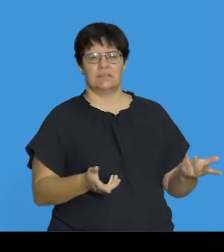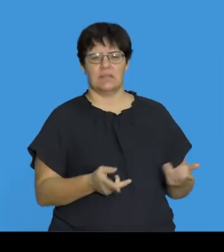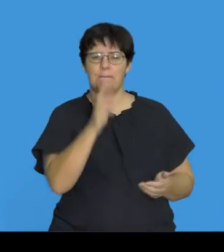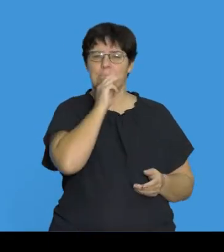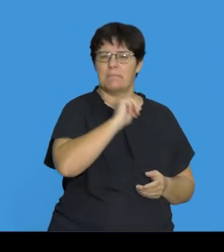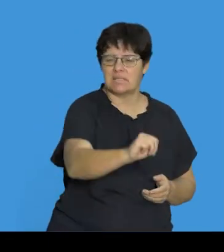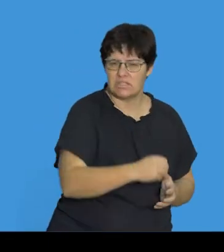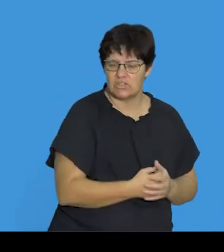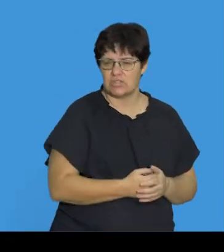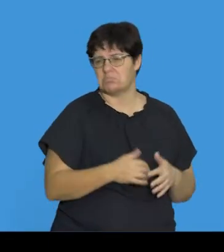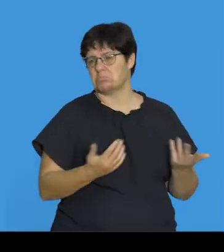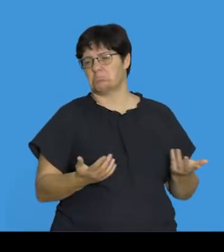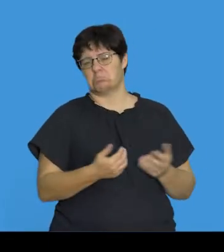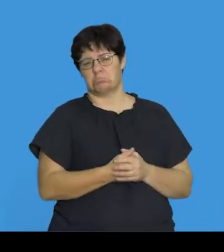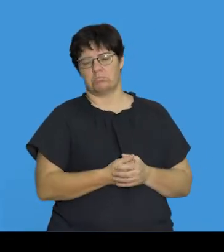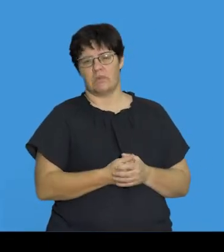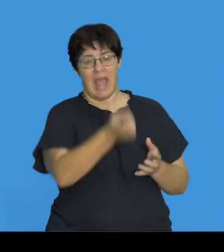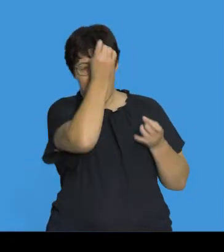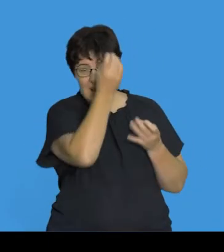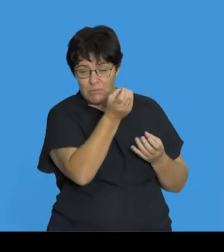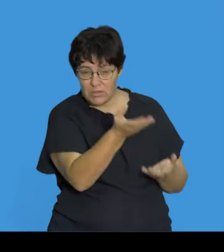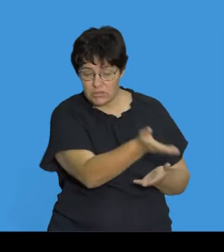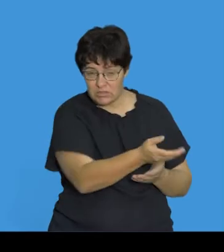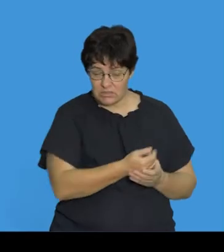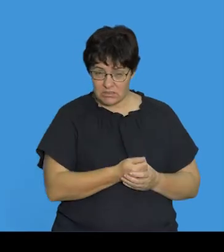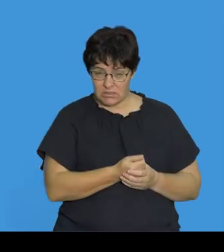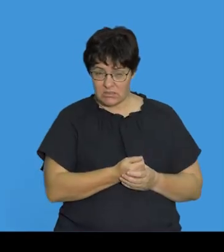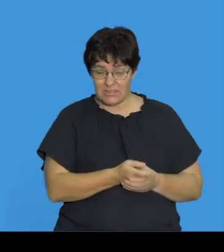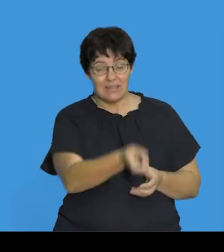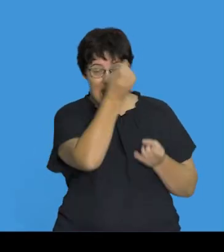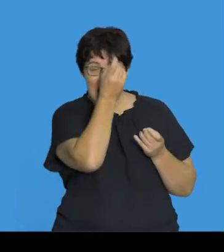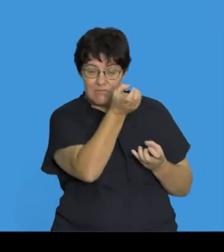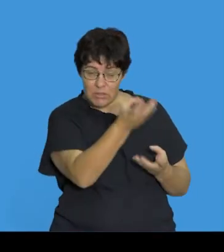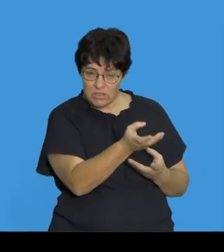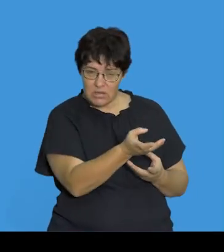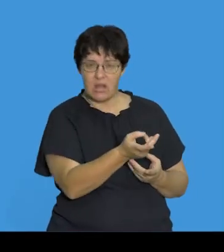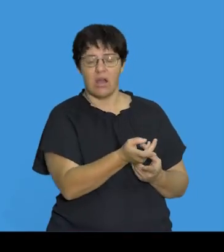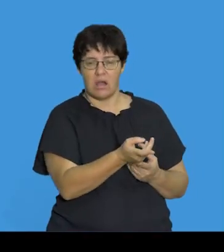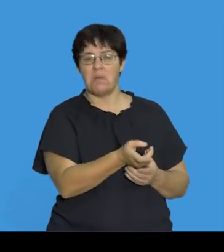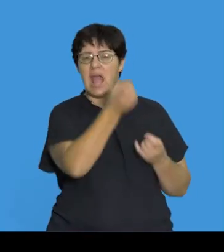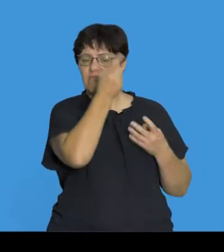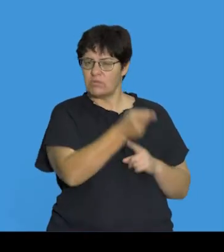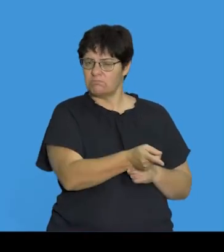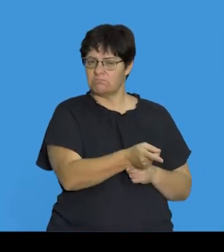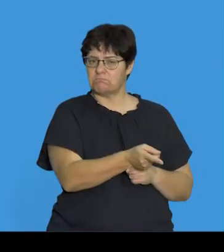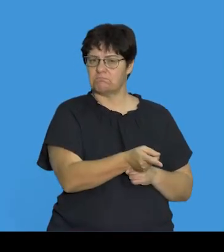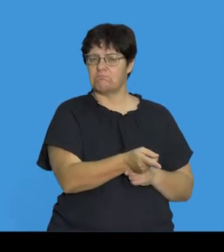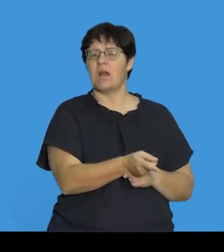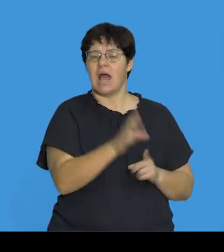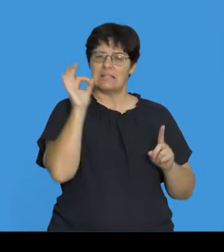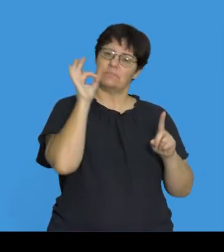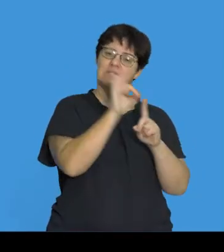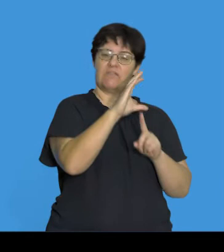a message, it could be information. And that information is essentially information that is having